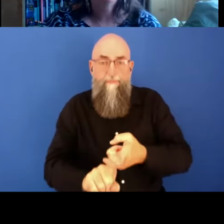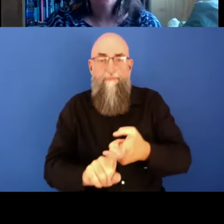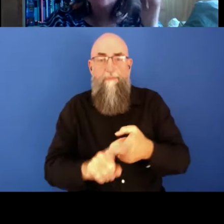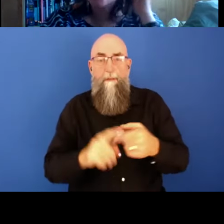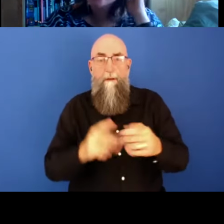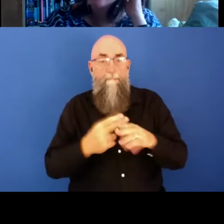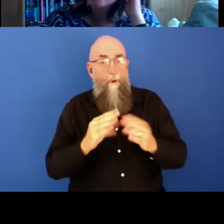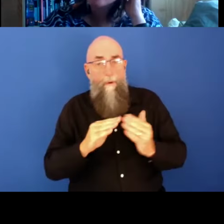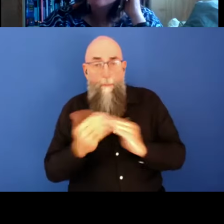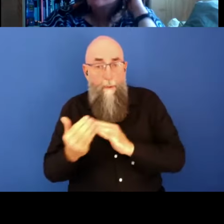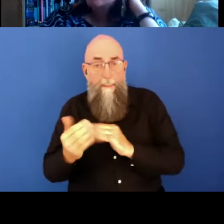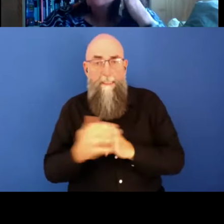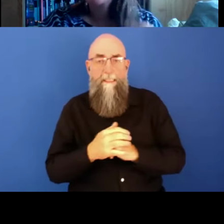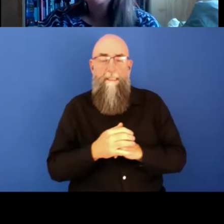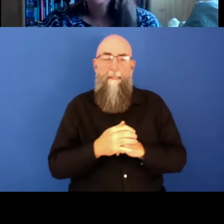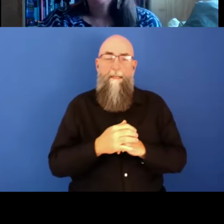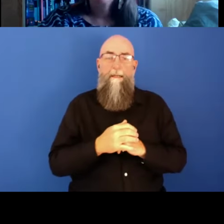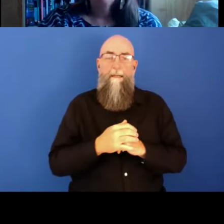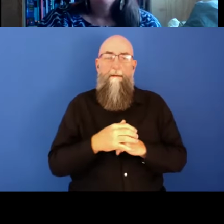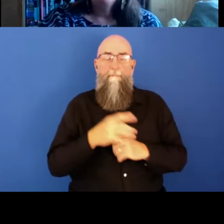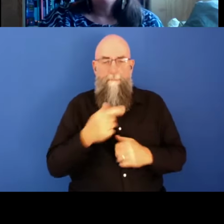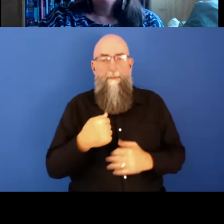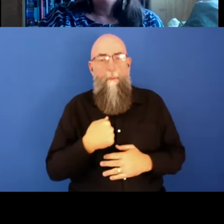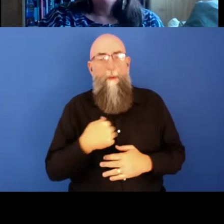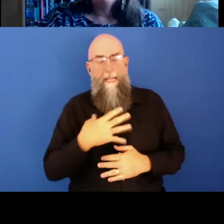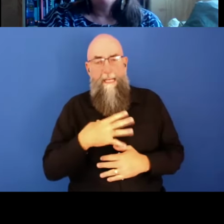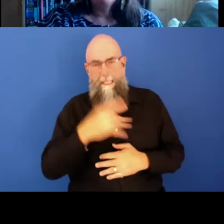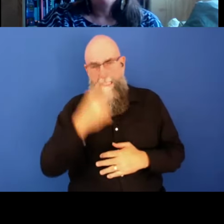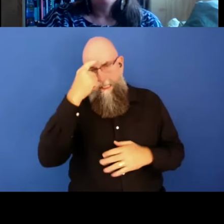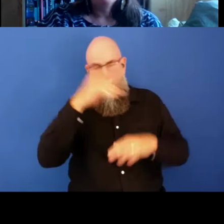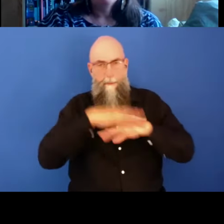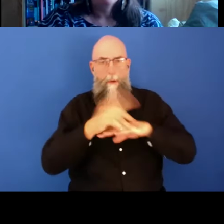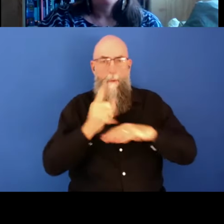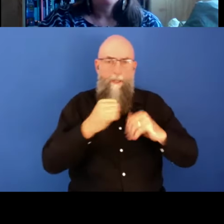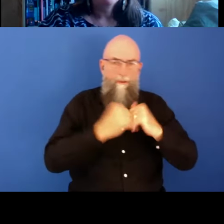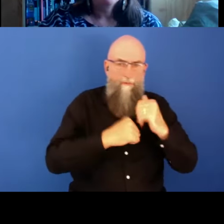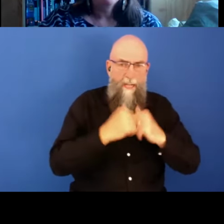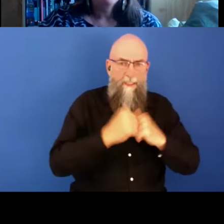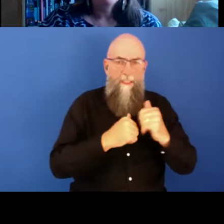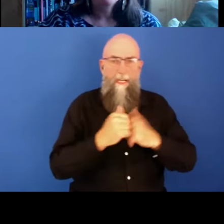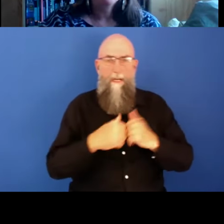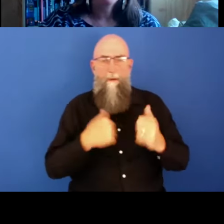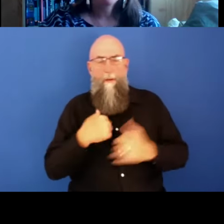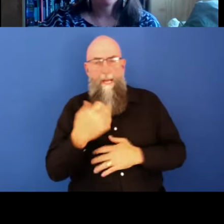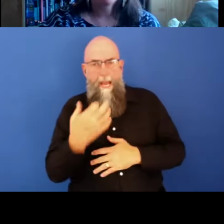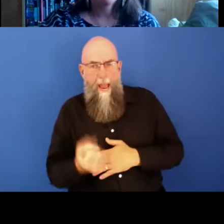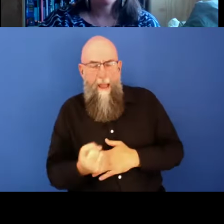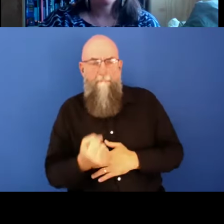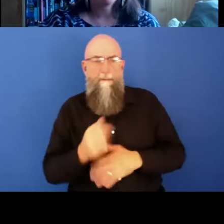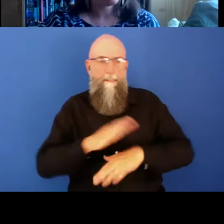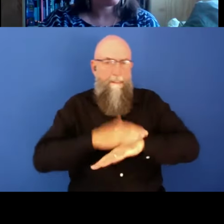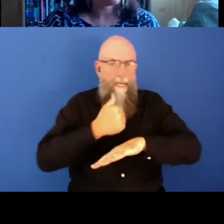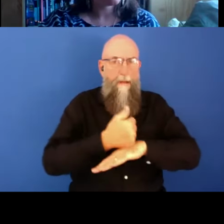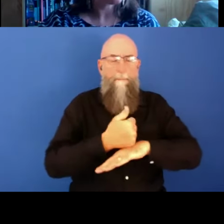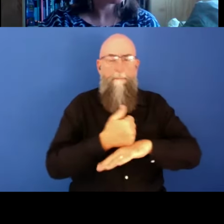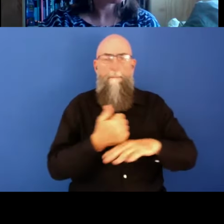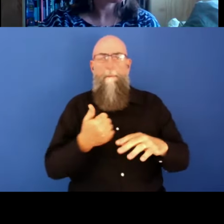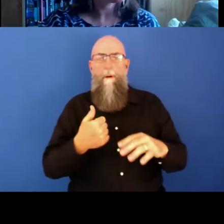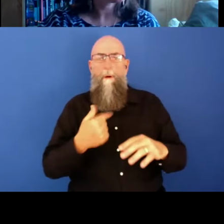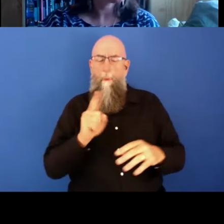about is like what are the structures that i need to have in place and what is the governance that needs to be there in terms of